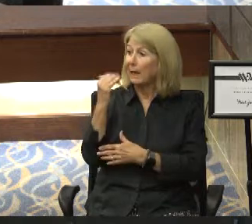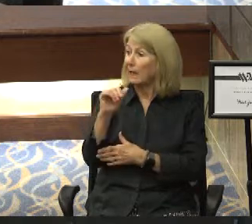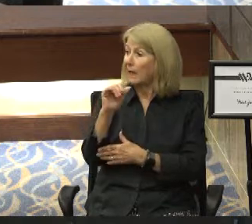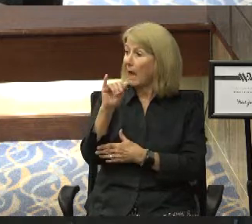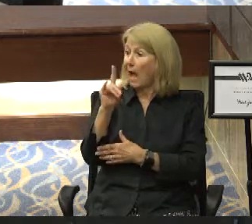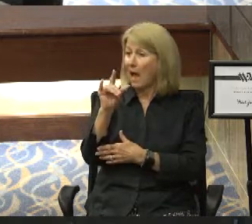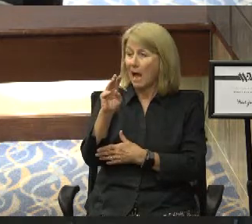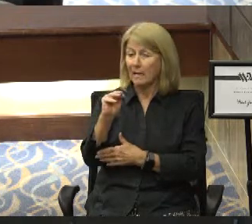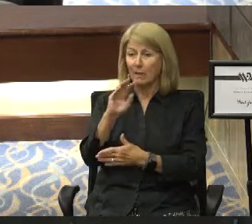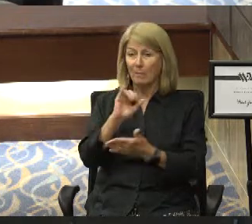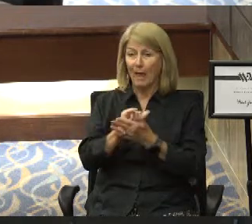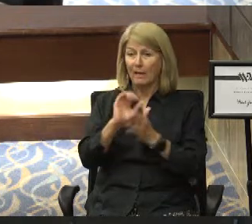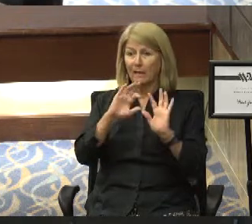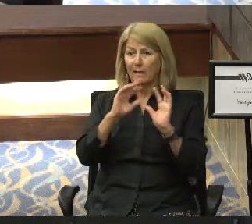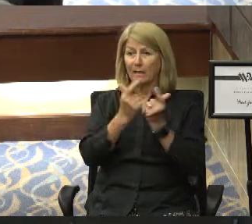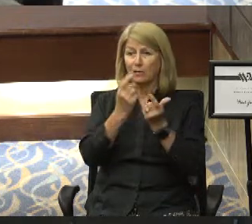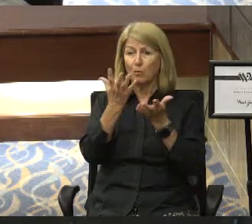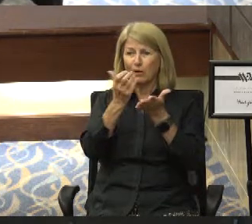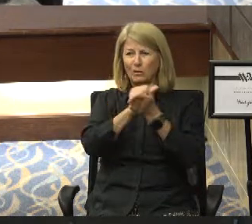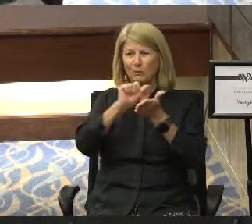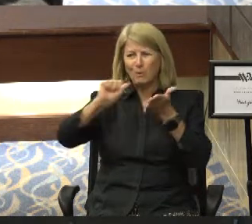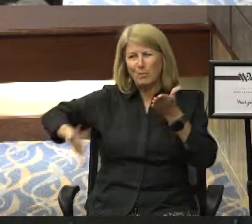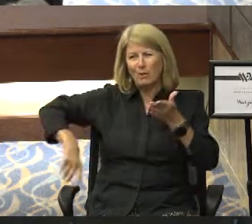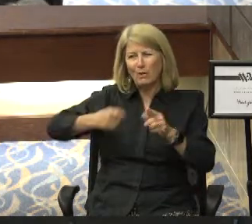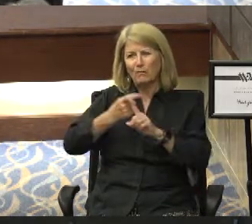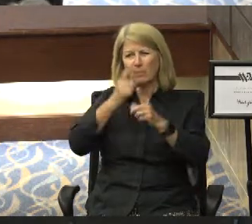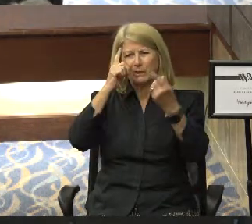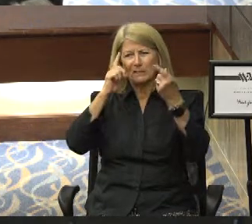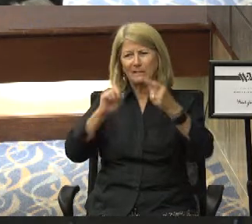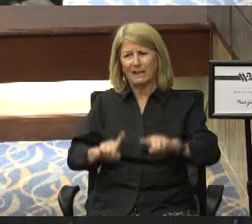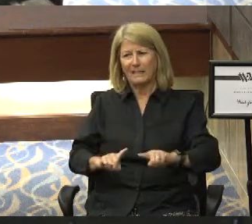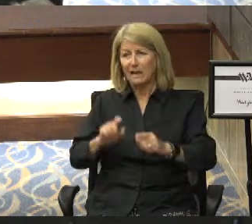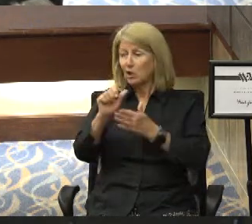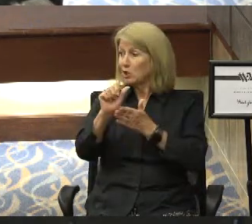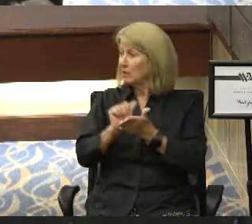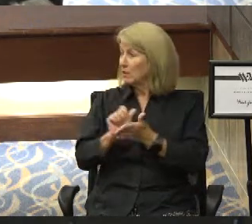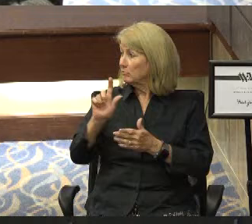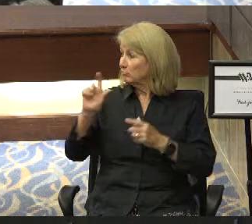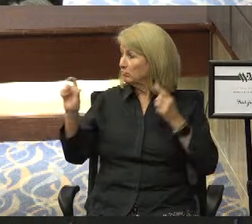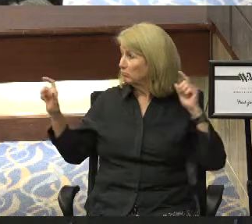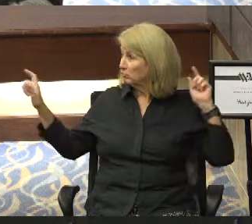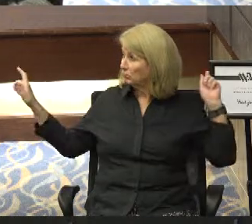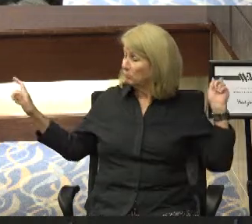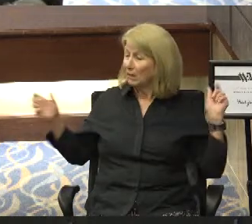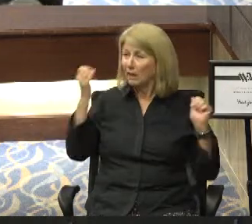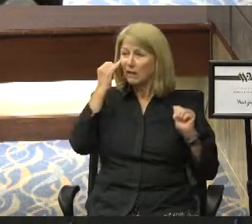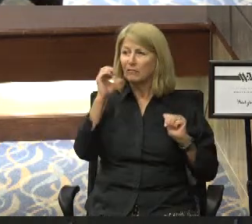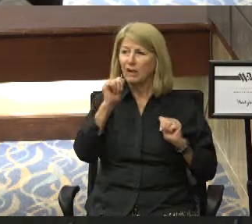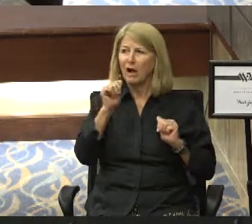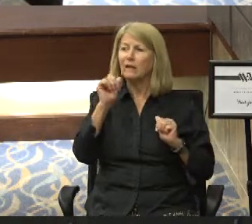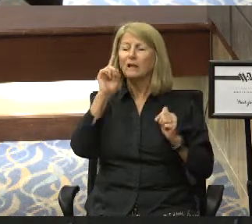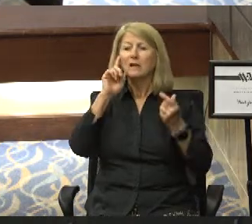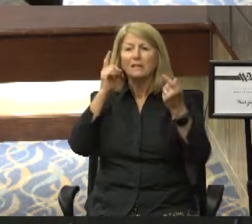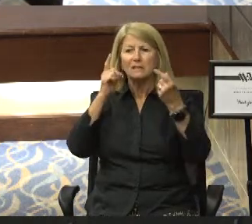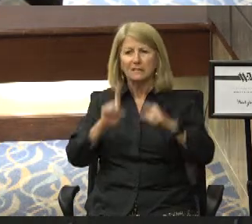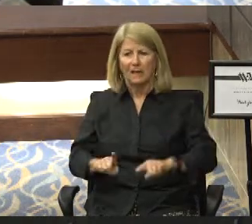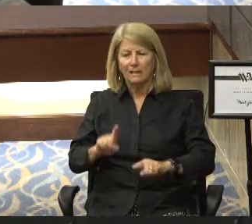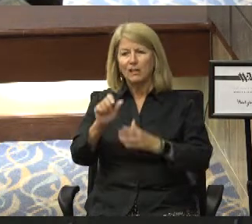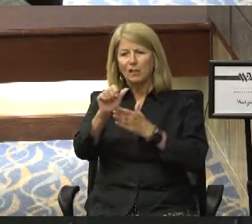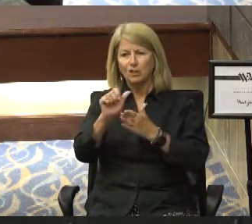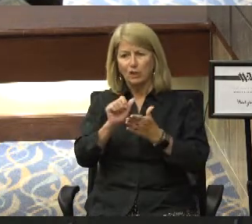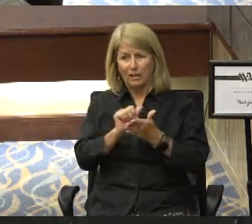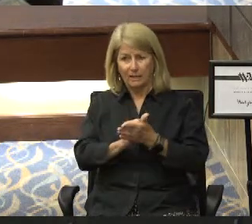item that council would like to remove from the consent agenda? If not, then the consent agenda will